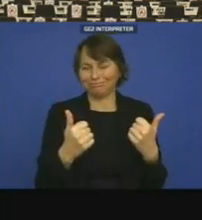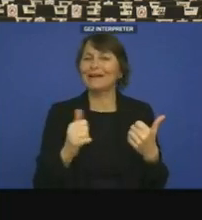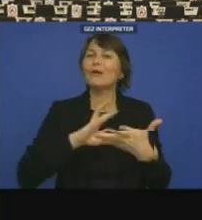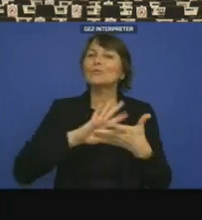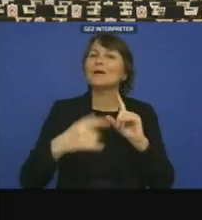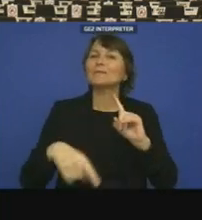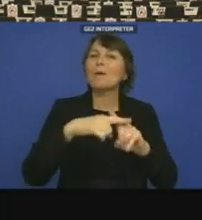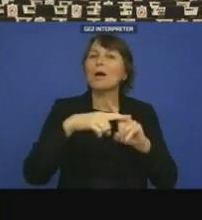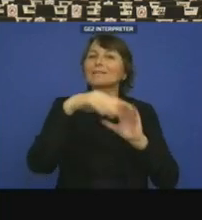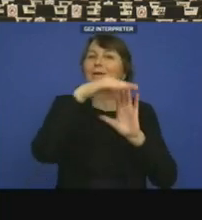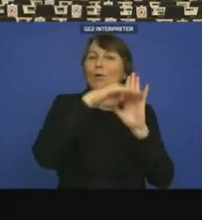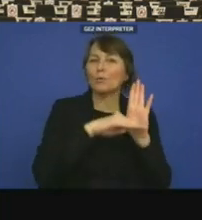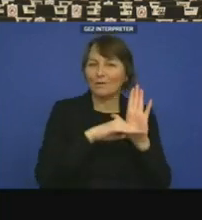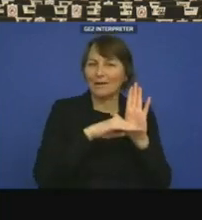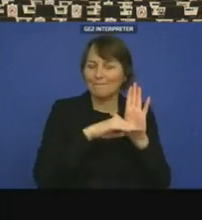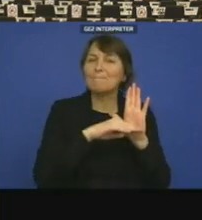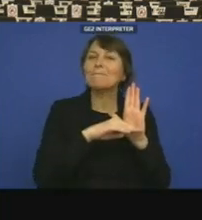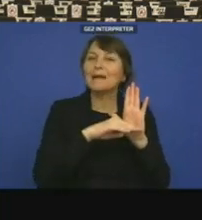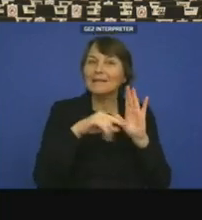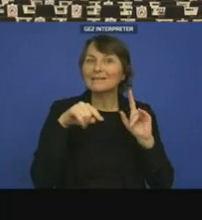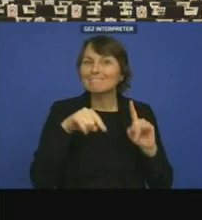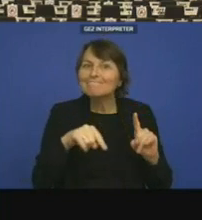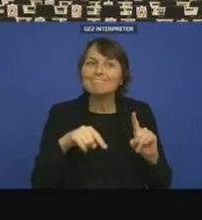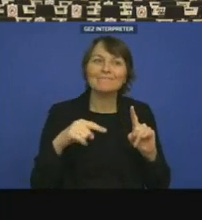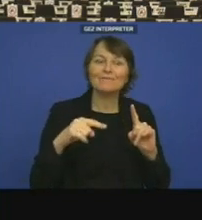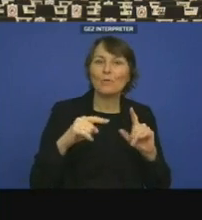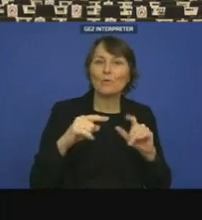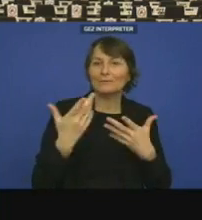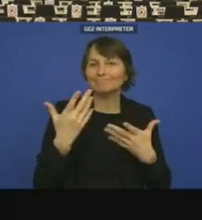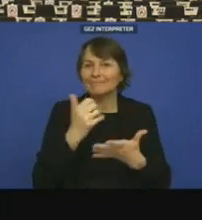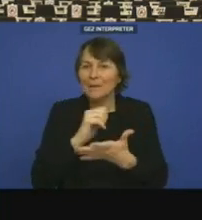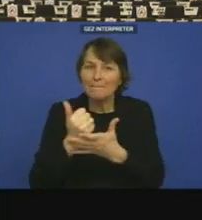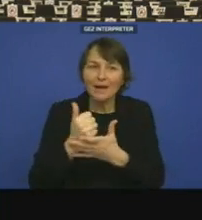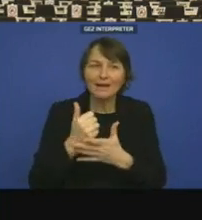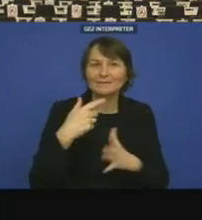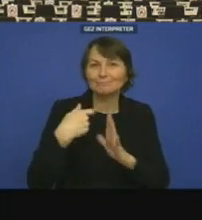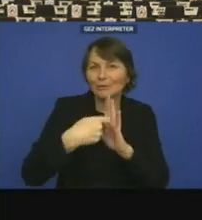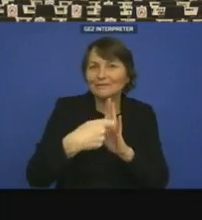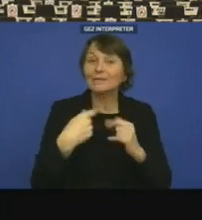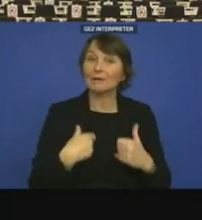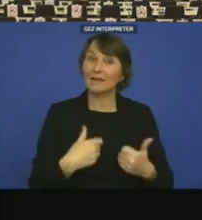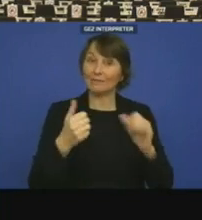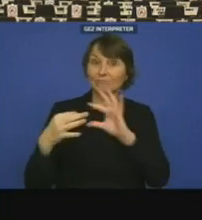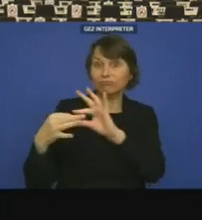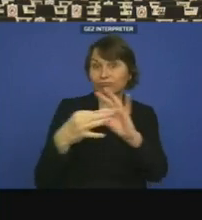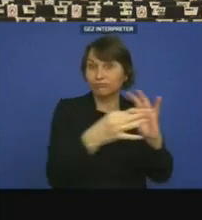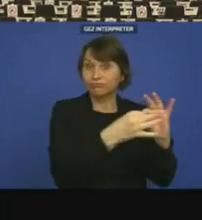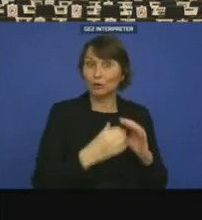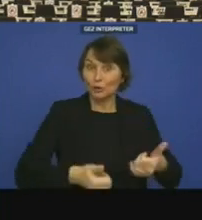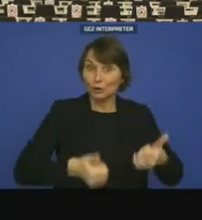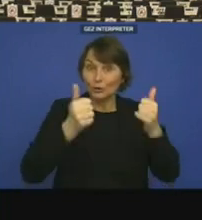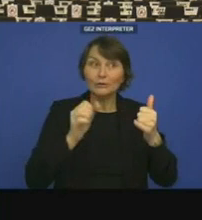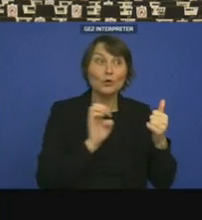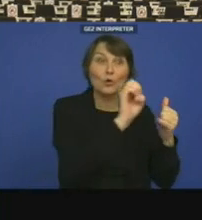some successful examples of the pilot projects have shown that good collaboration between the European institutions,